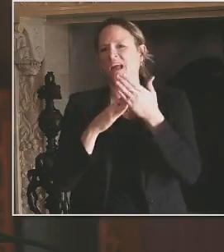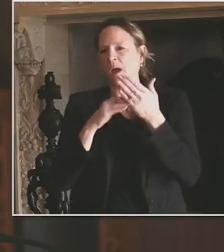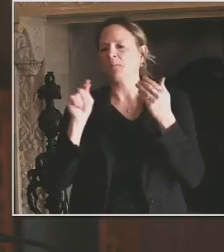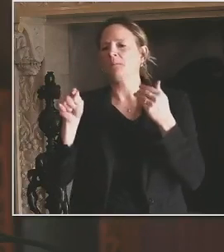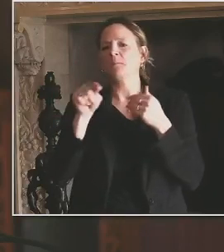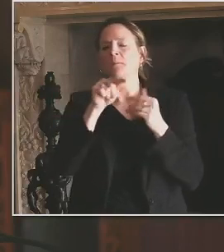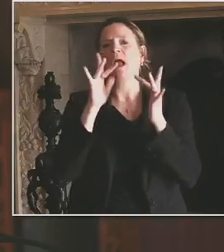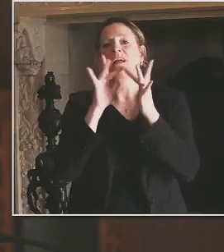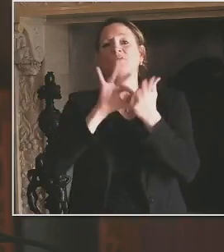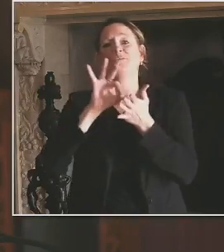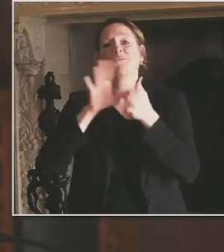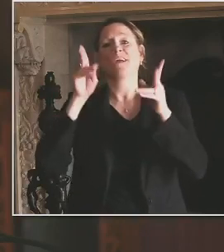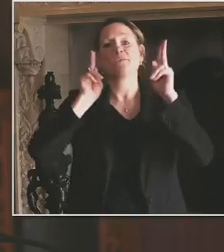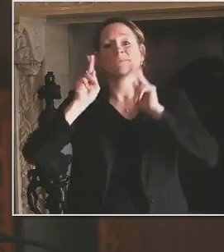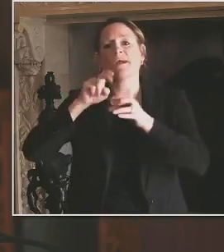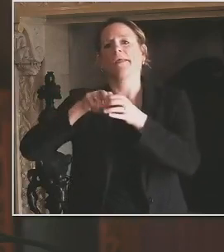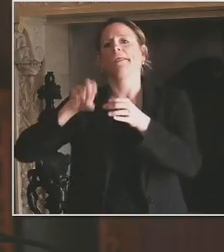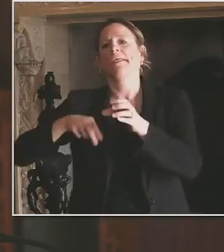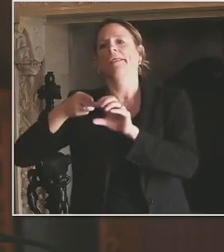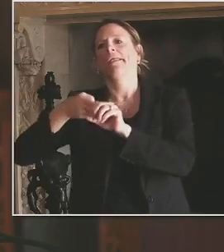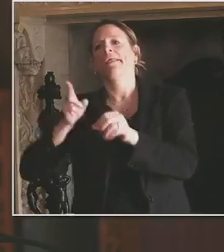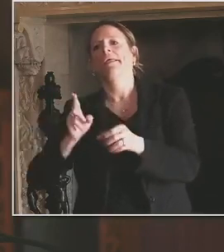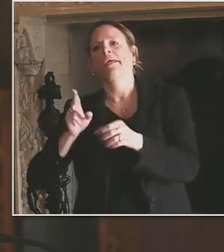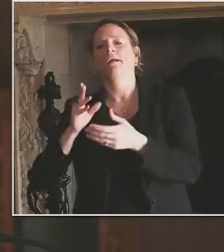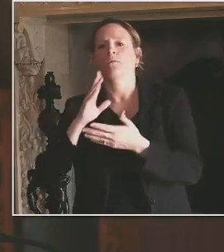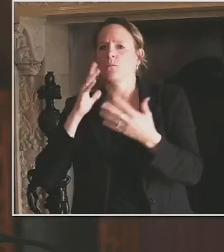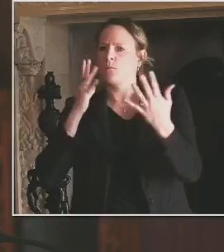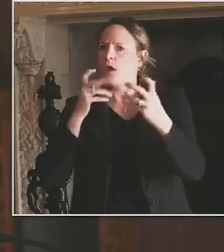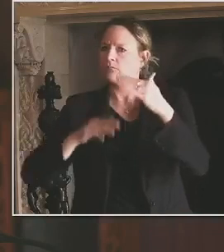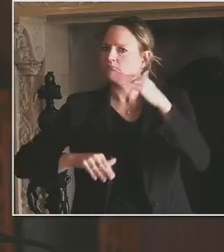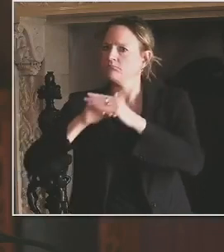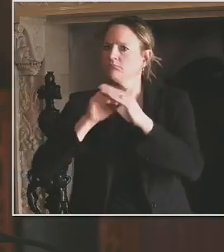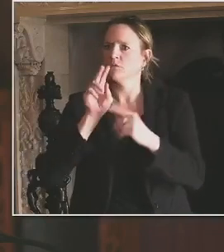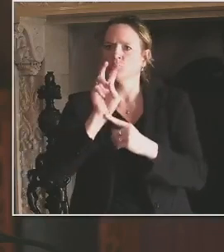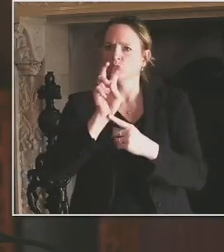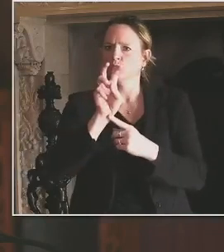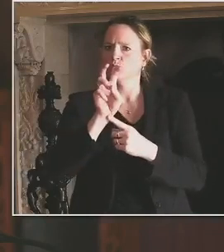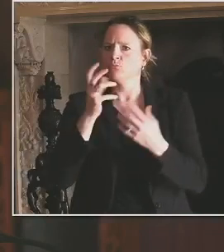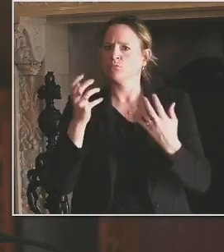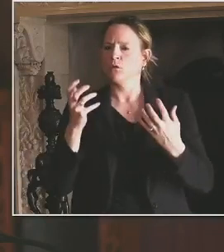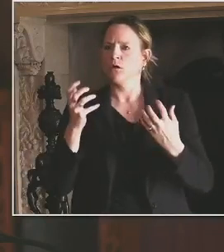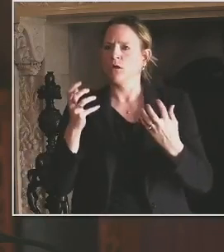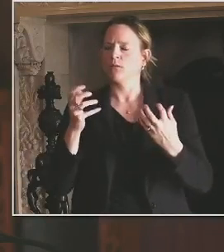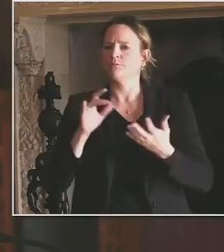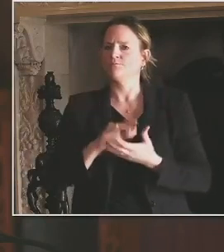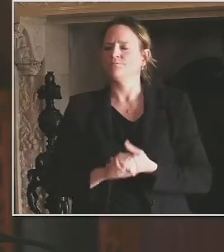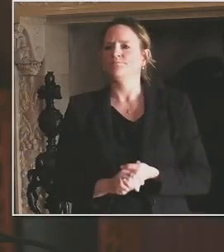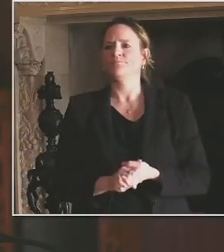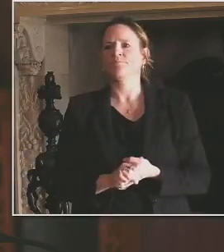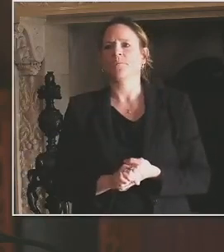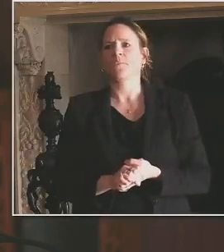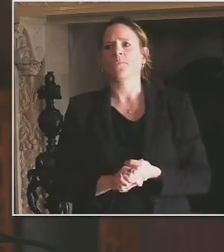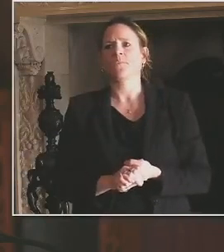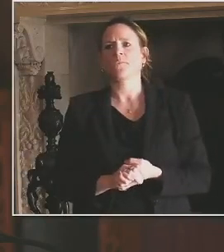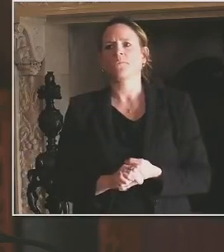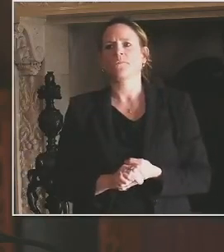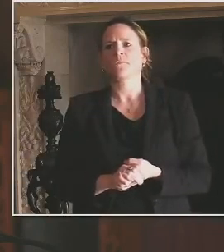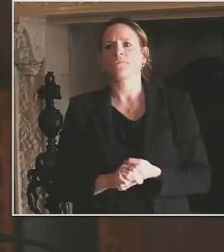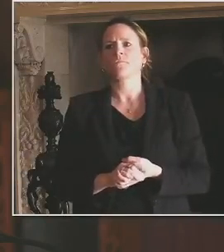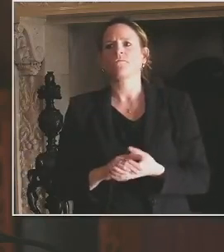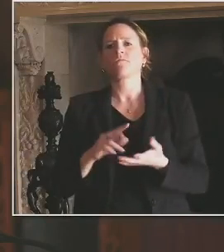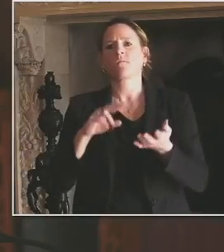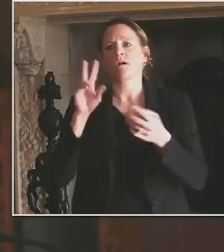back up to our 200 number that was our target initially to make sure we were able to provide the kind of support to